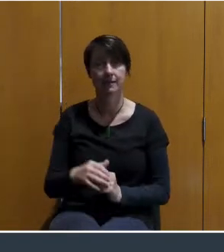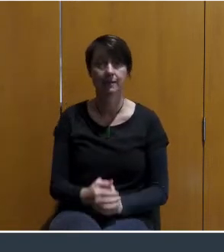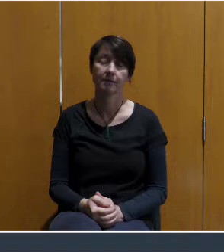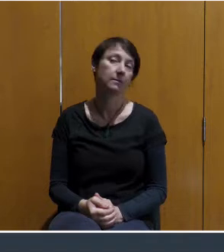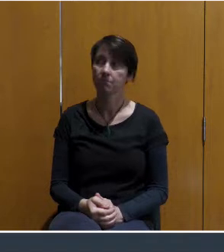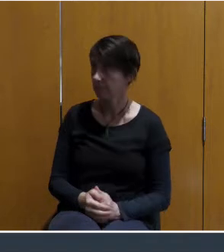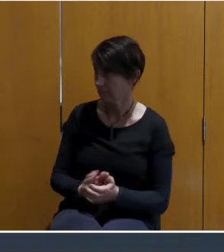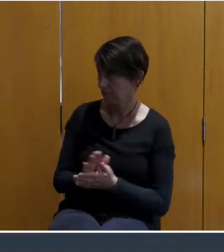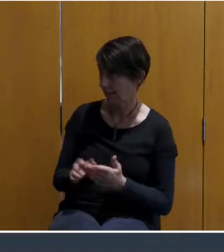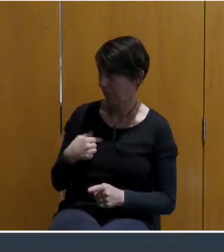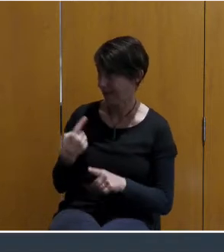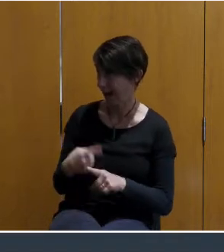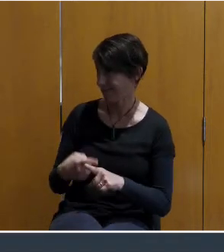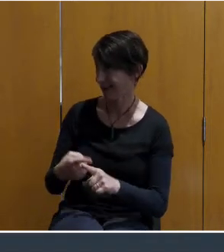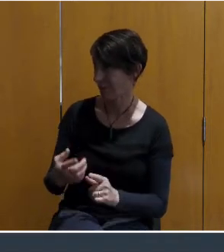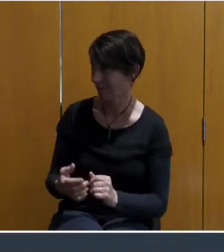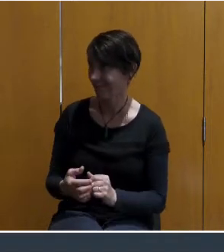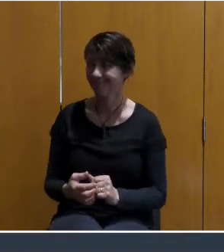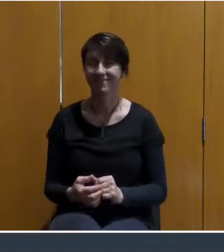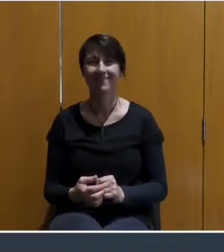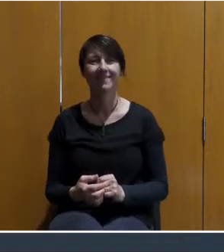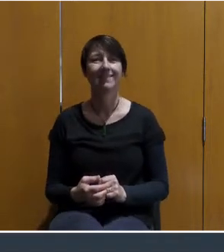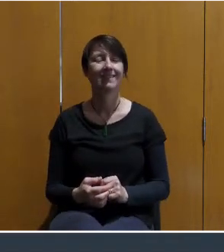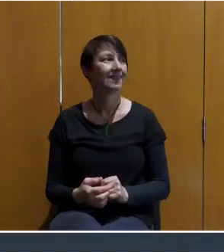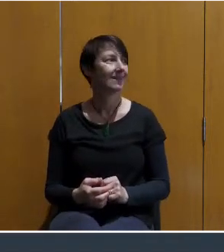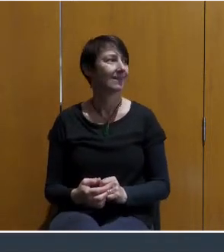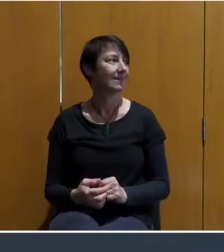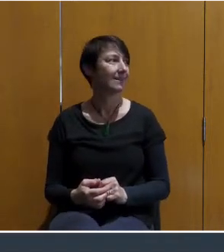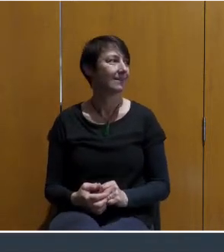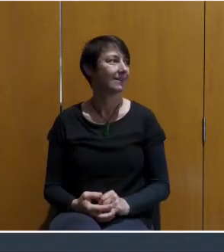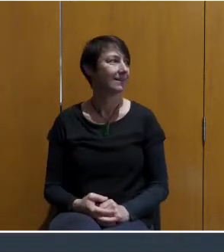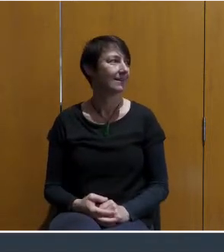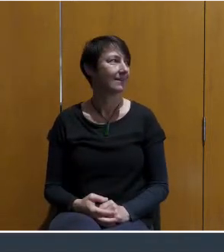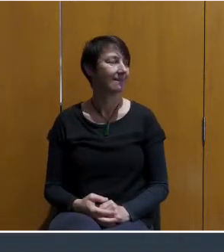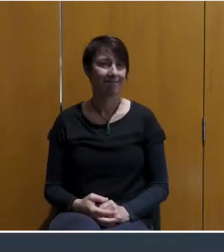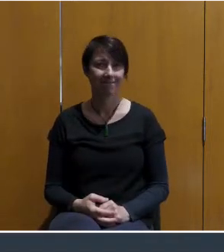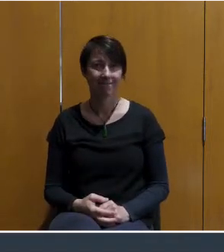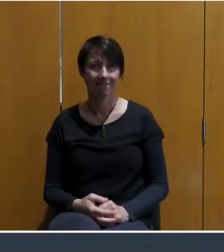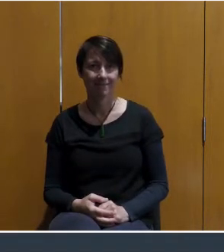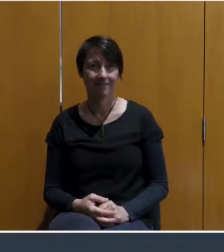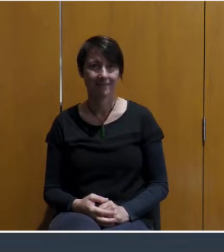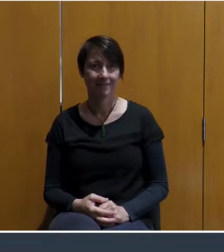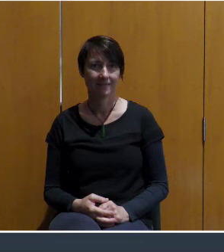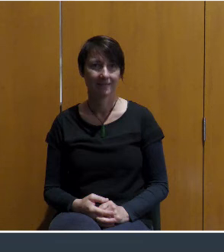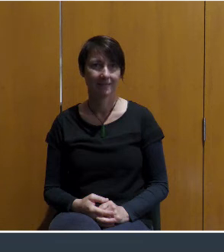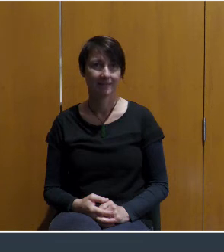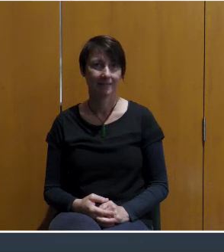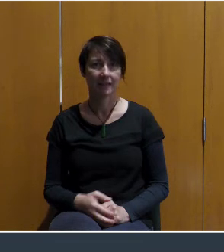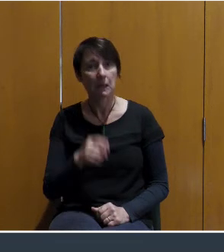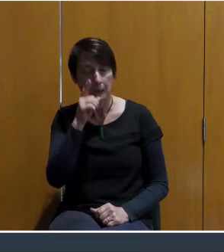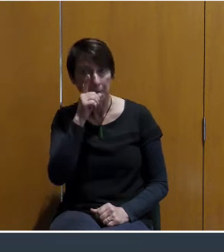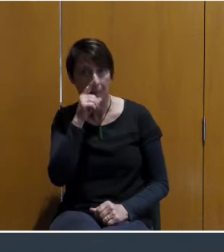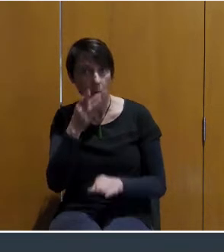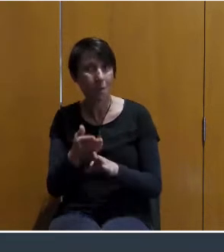Does that mean I've got to hurry up? The previous owner's quite quick, so can I sneak a little bit of their time?